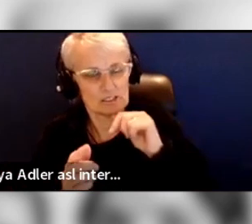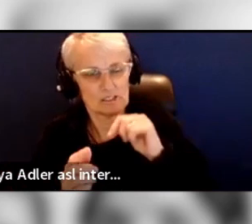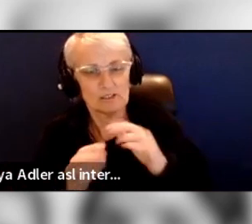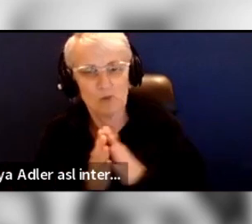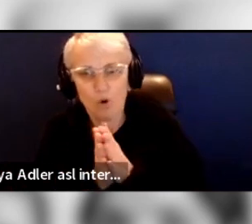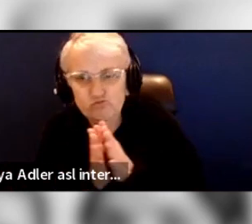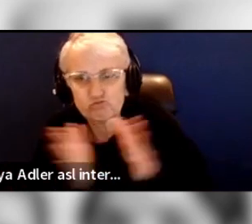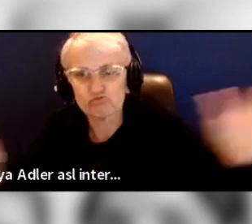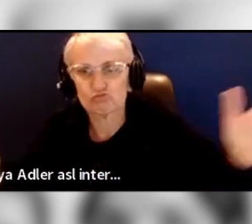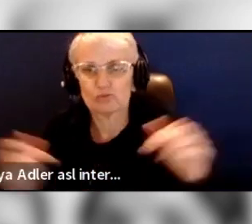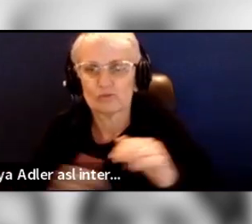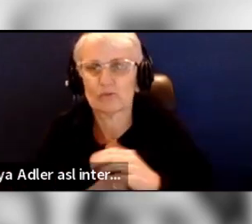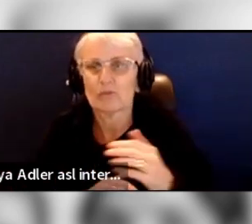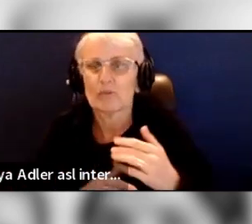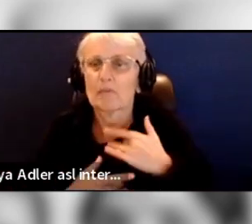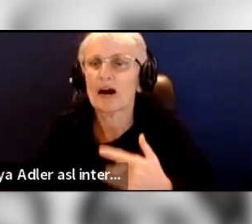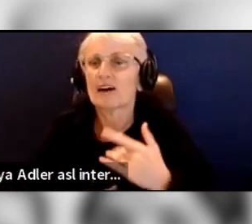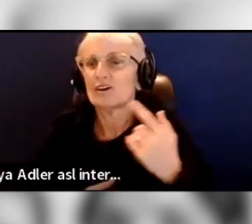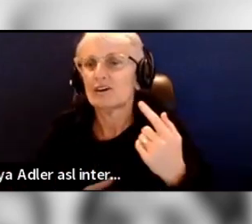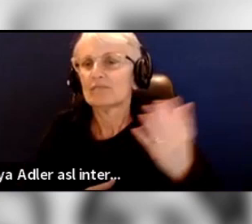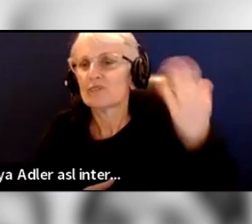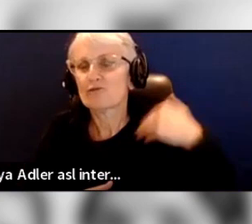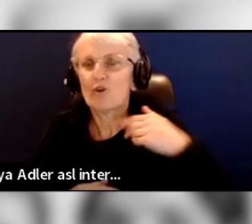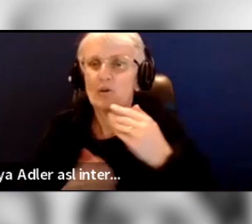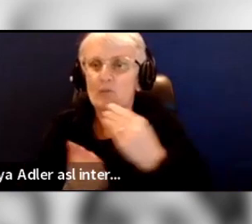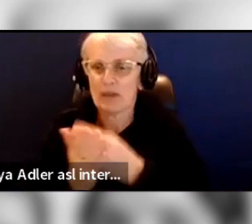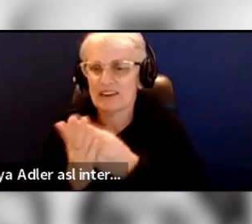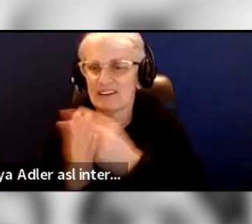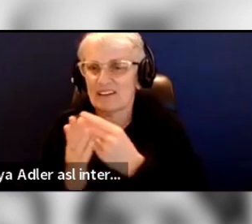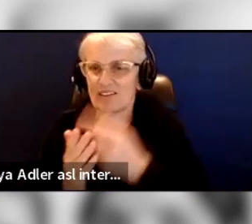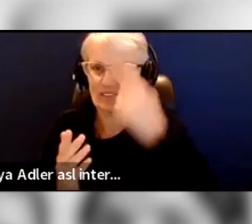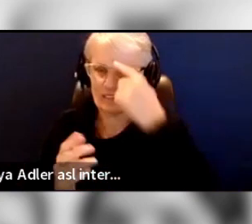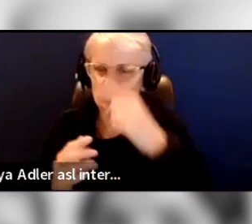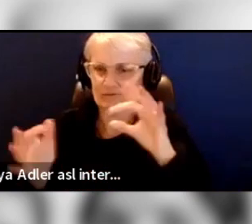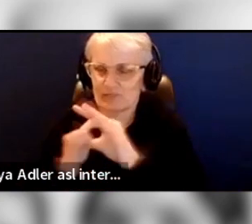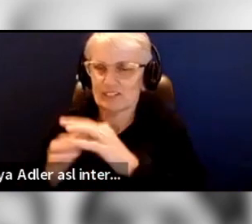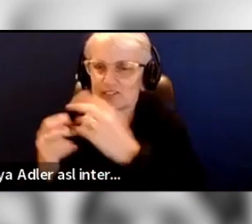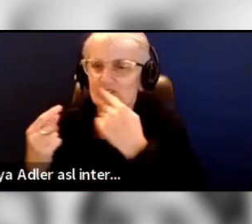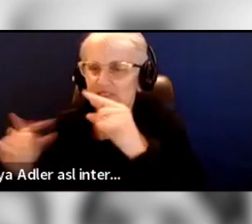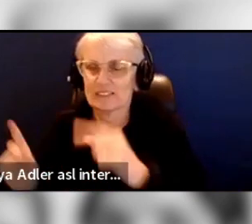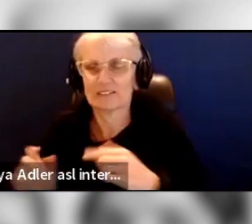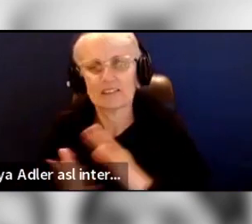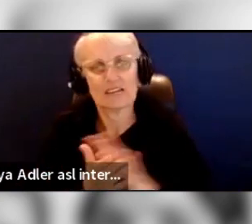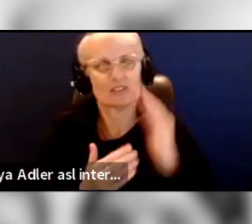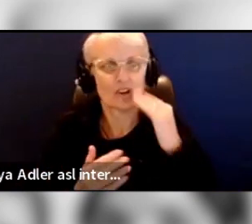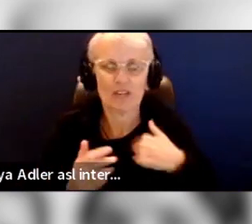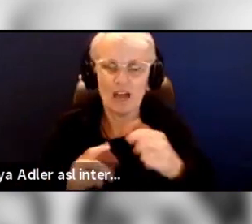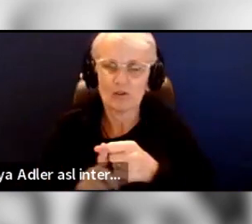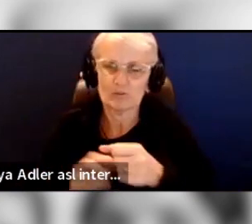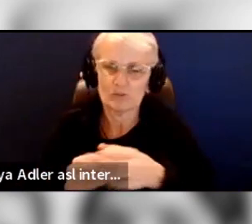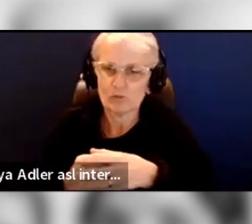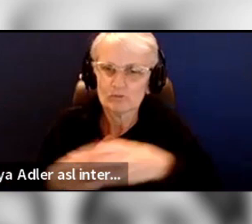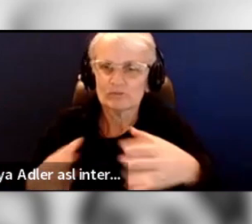on typically it's usually based on revenue and, typical growth. But it's good to know that the definition's kind of been broadened,